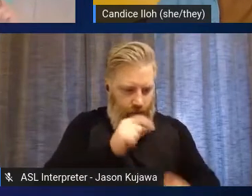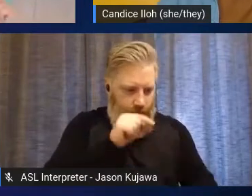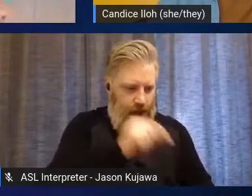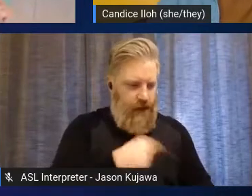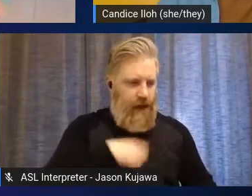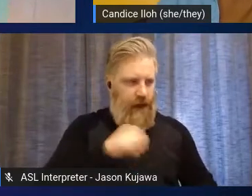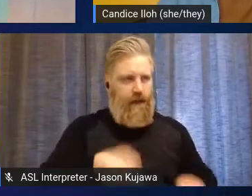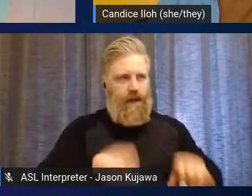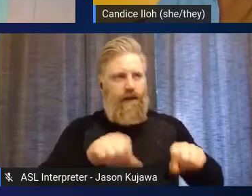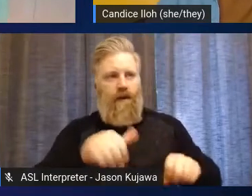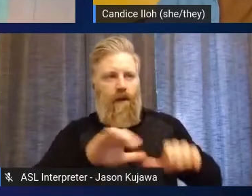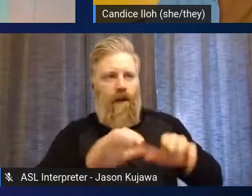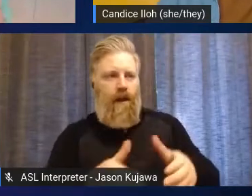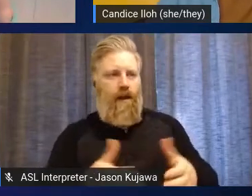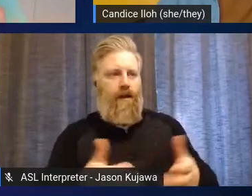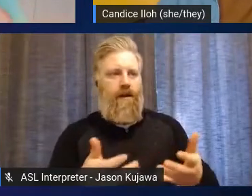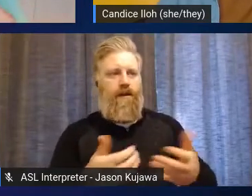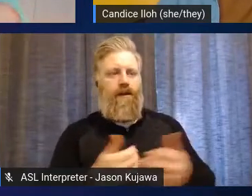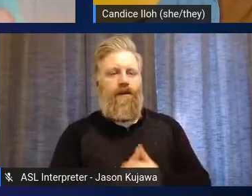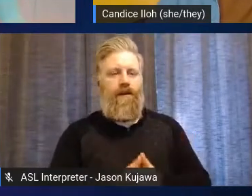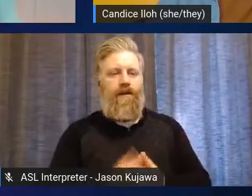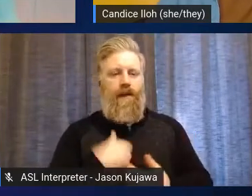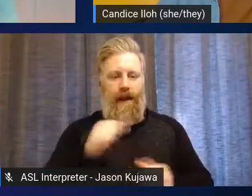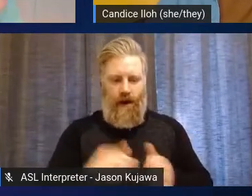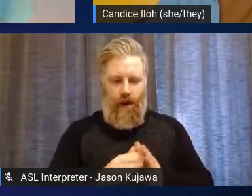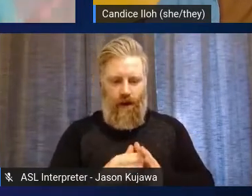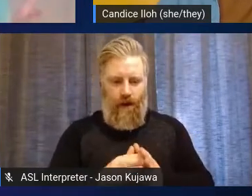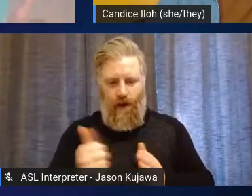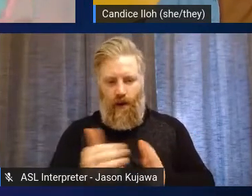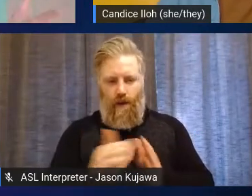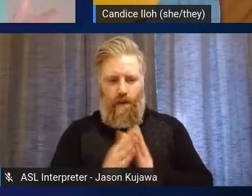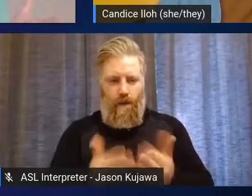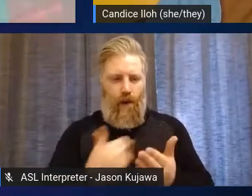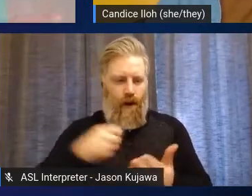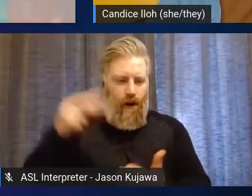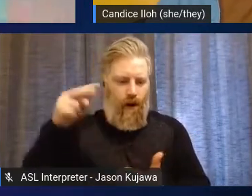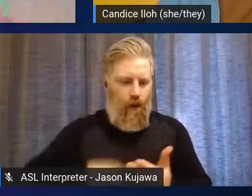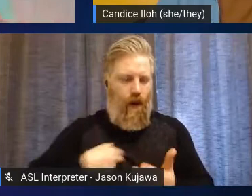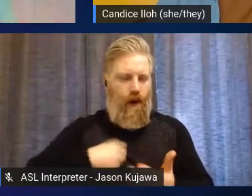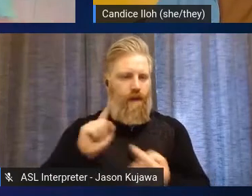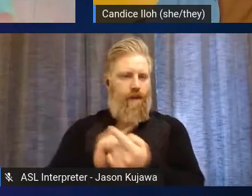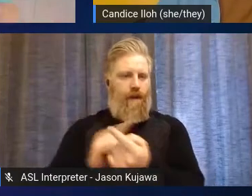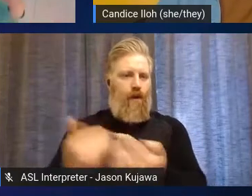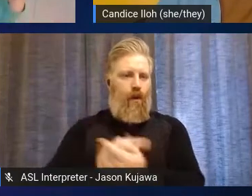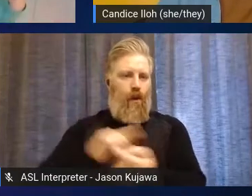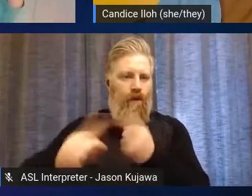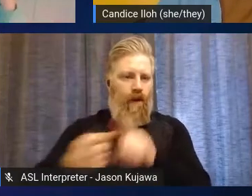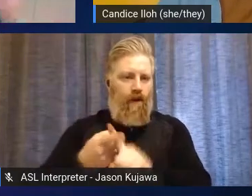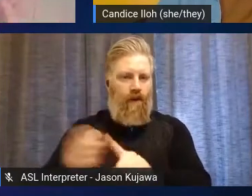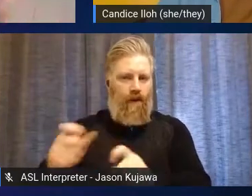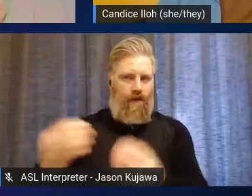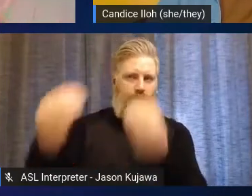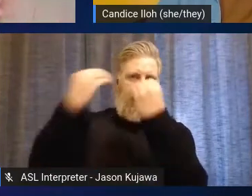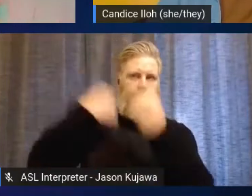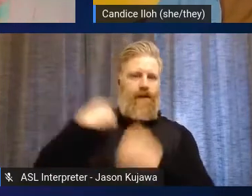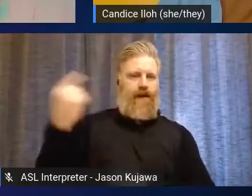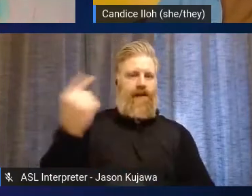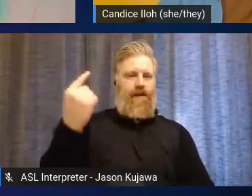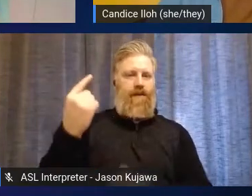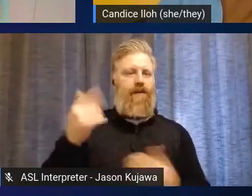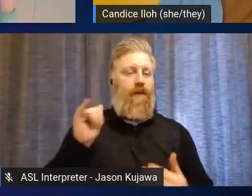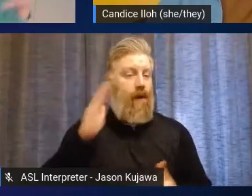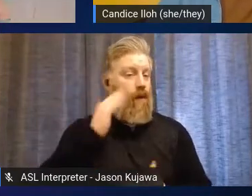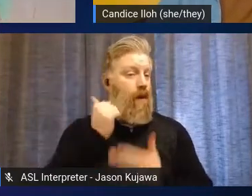take. There's another book to read. There's another friend I could make that could teach me something. I feel like that will help